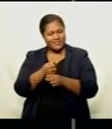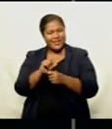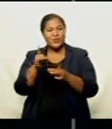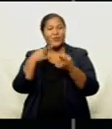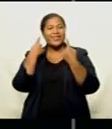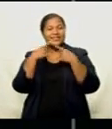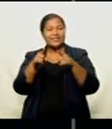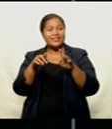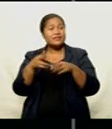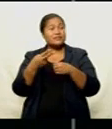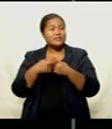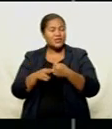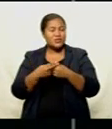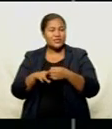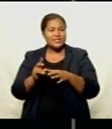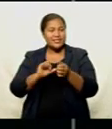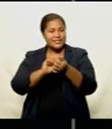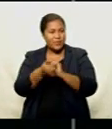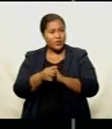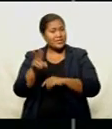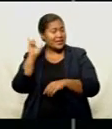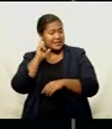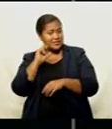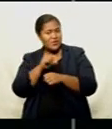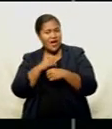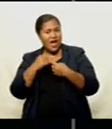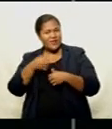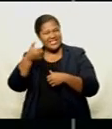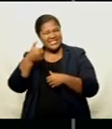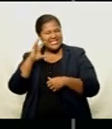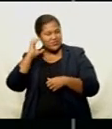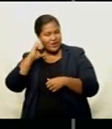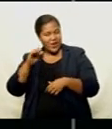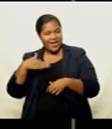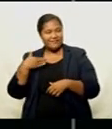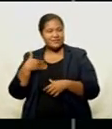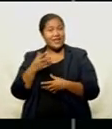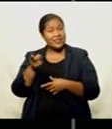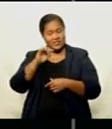very latest in news and sports and listen to our 6 radio stations live.